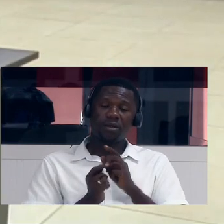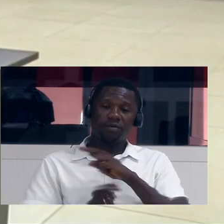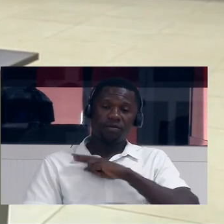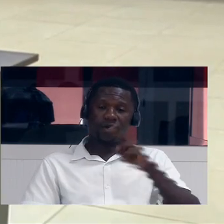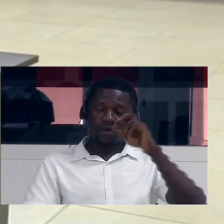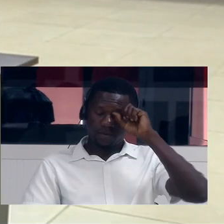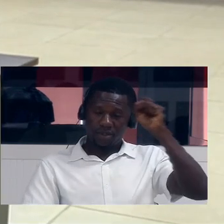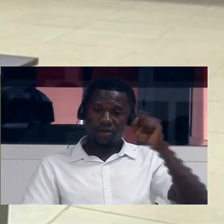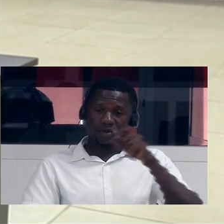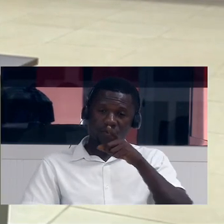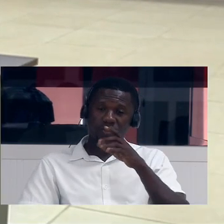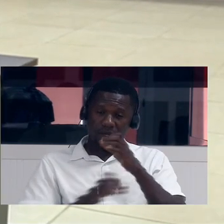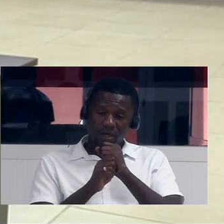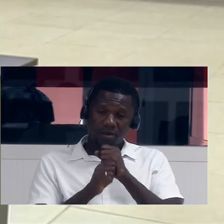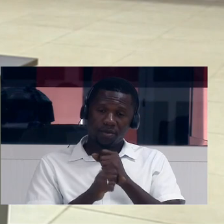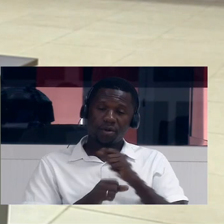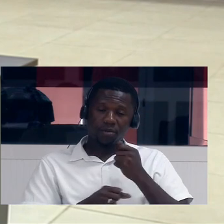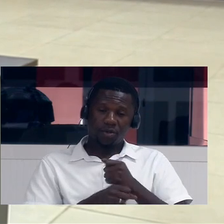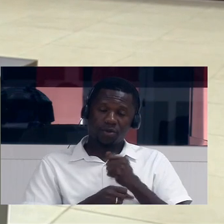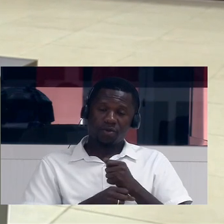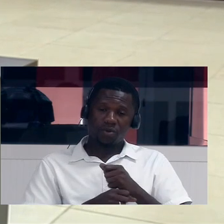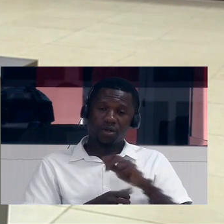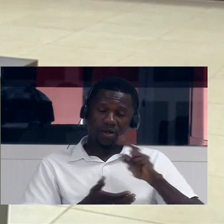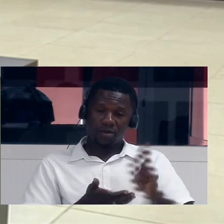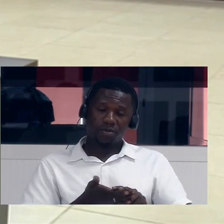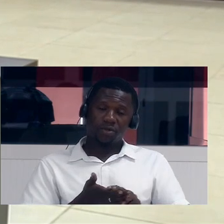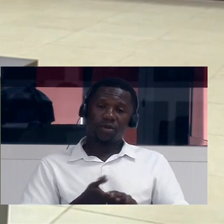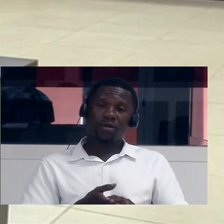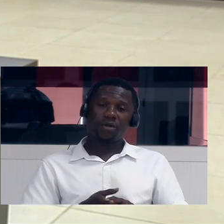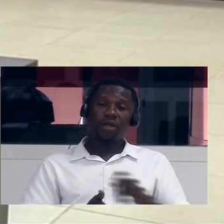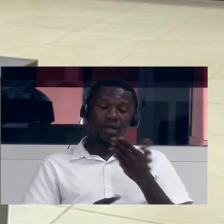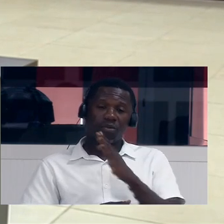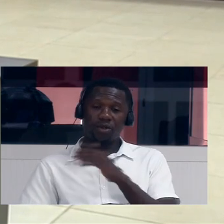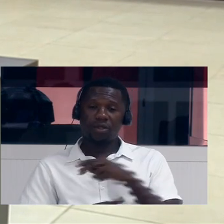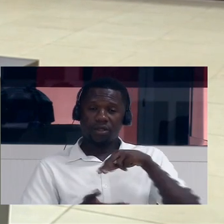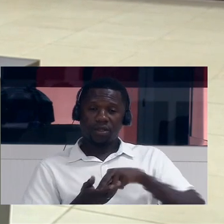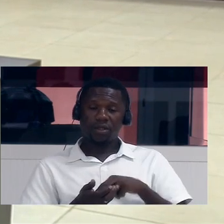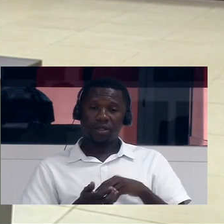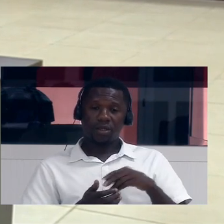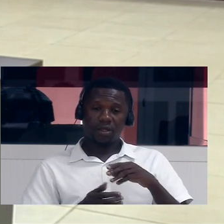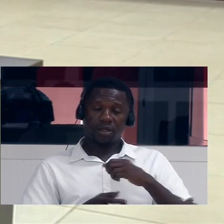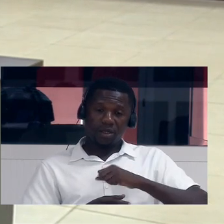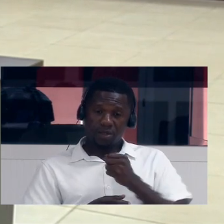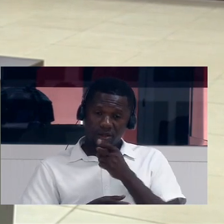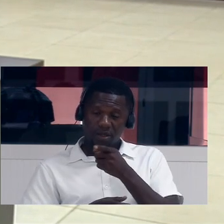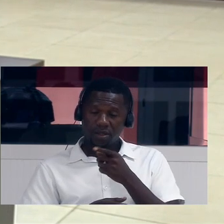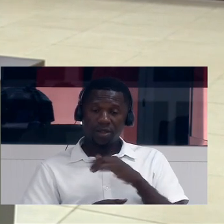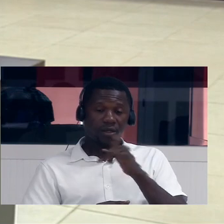would ensure that. I said that. And if don't any, you if anybody stands up to the, and deny that, yes, they may, but I said